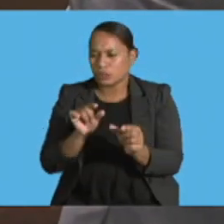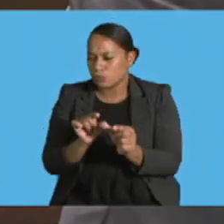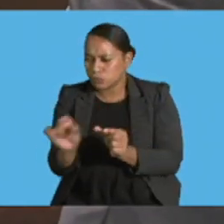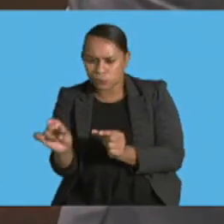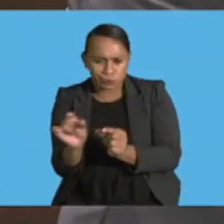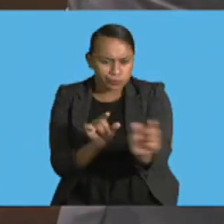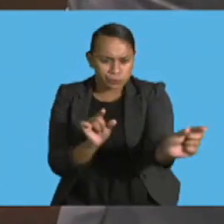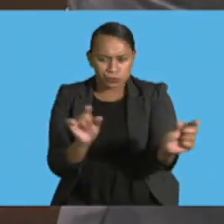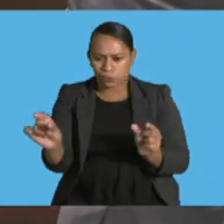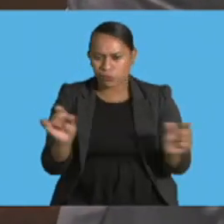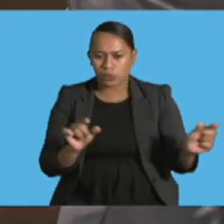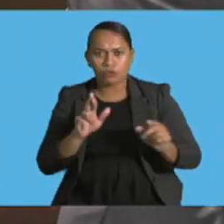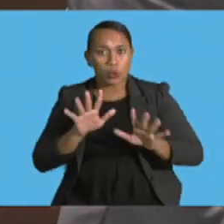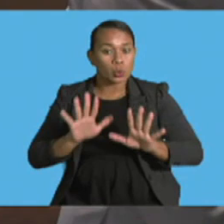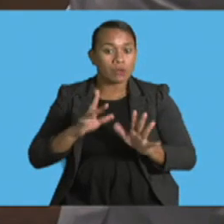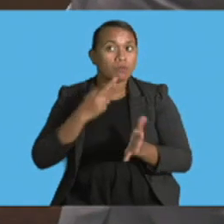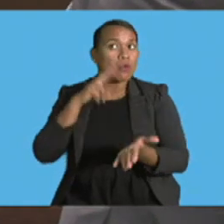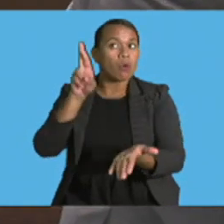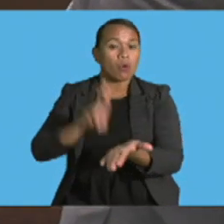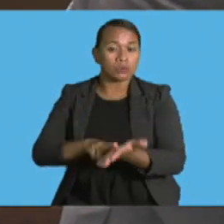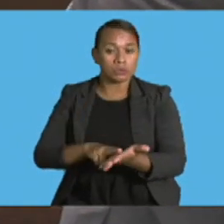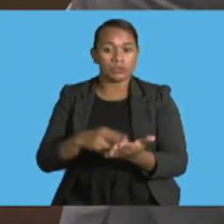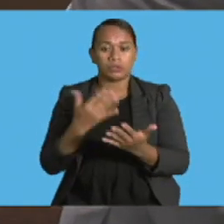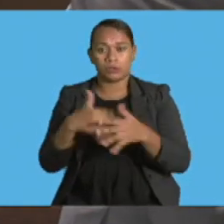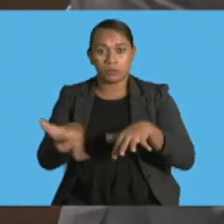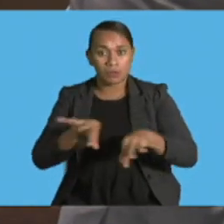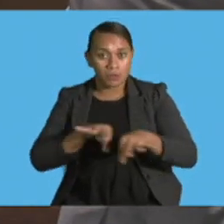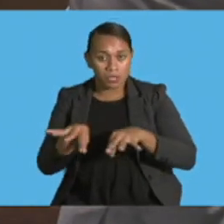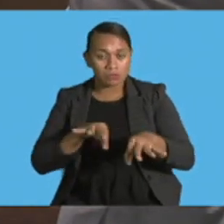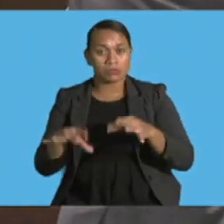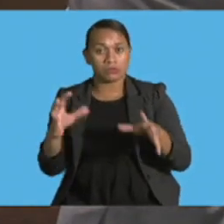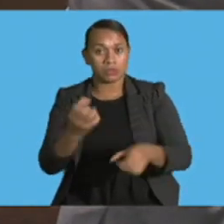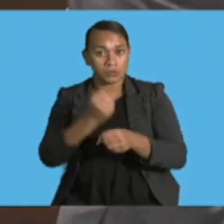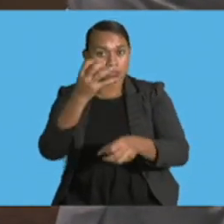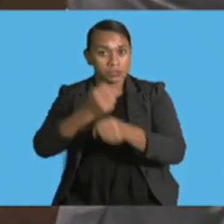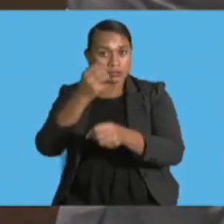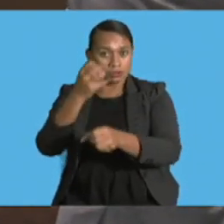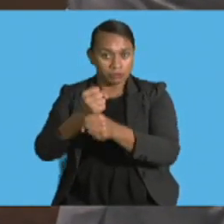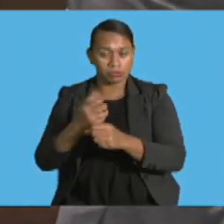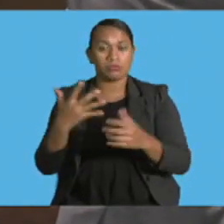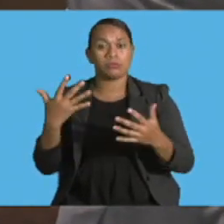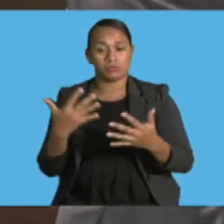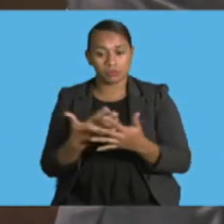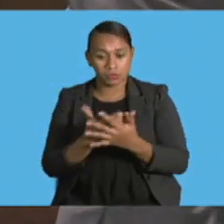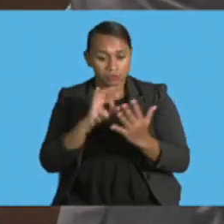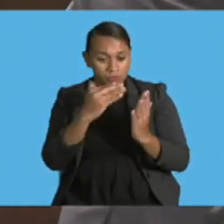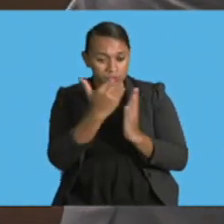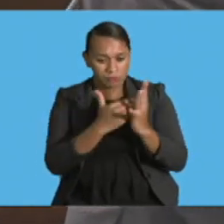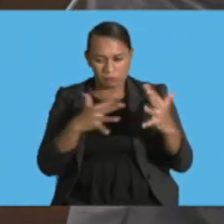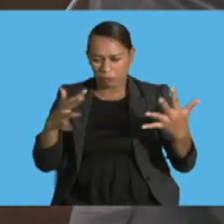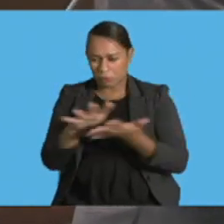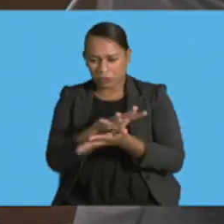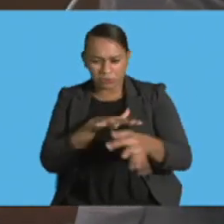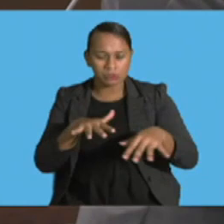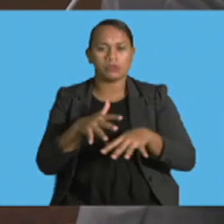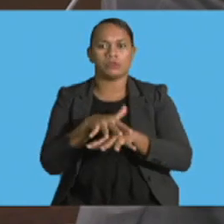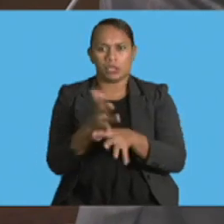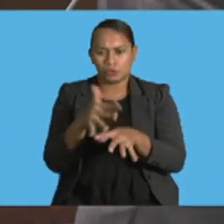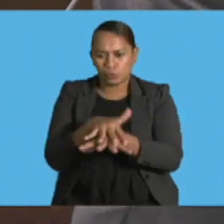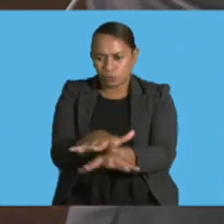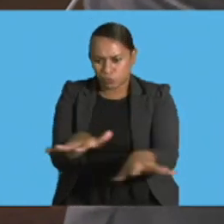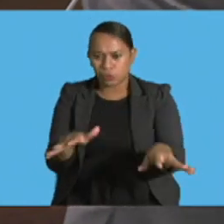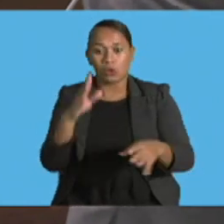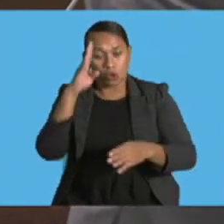the report to plan the upgrading of these networks, an upgrade that will bring unprecedented ease of